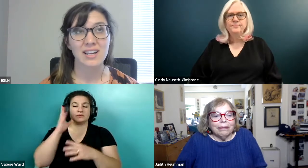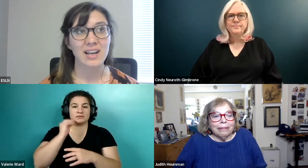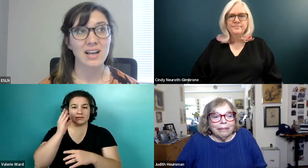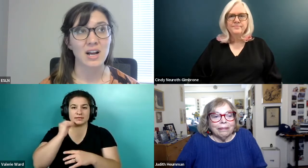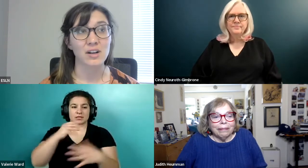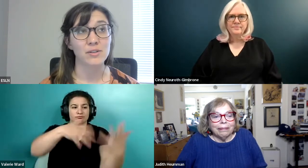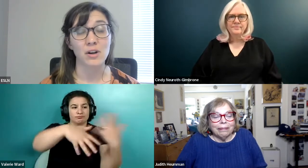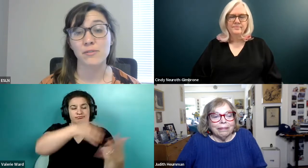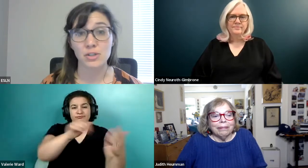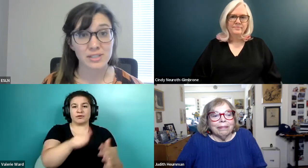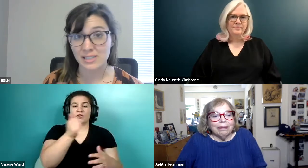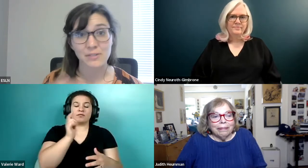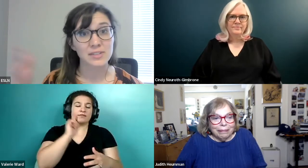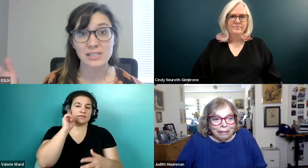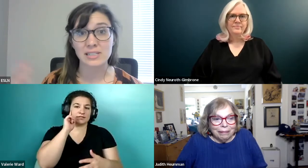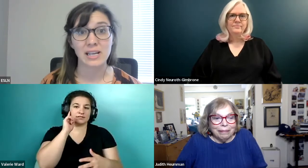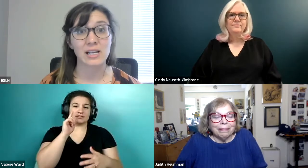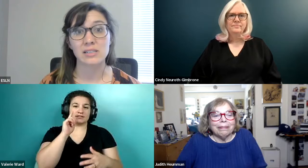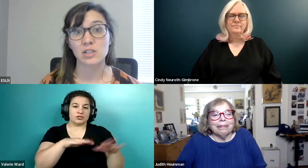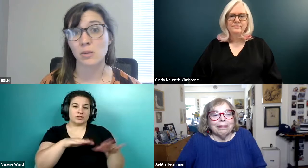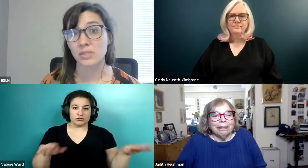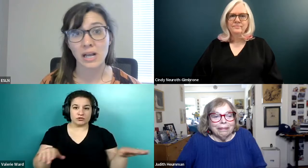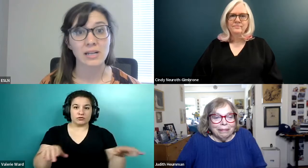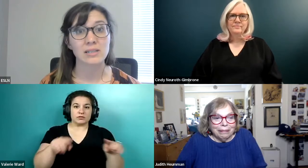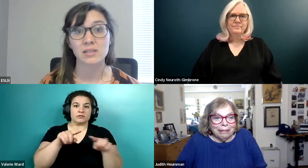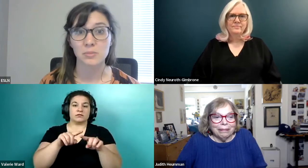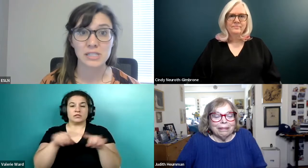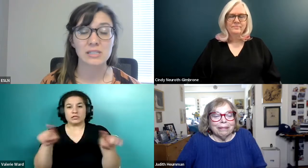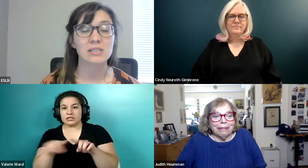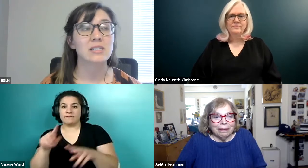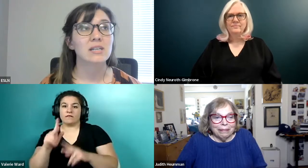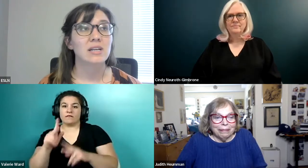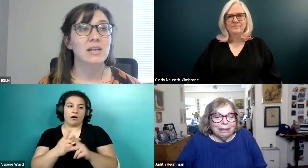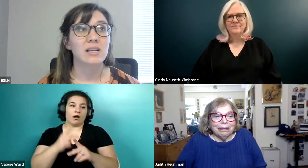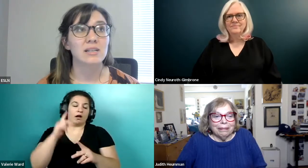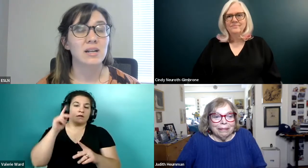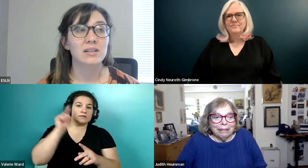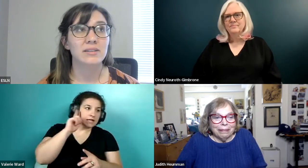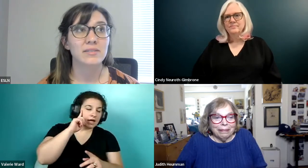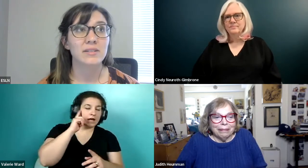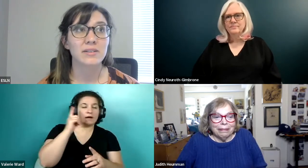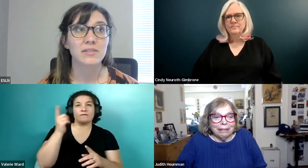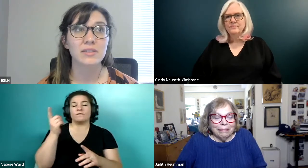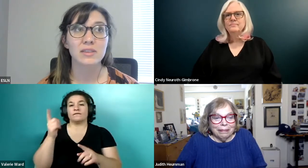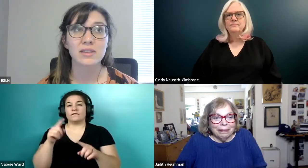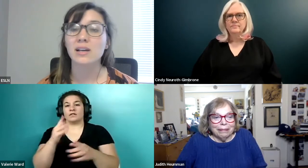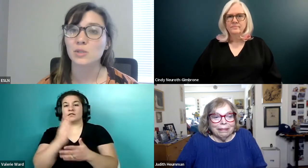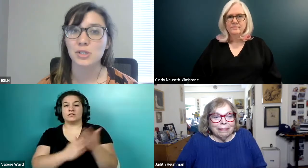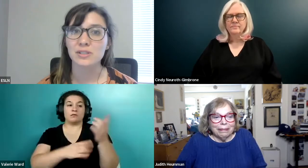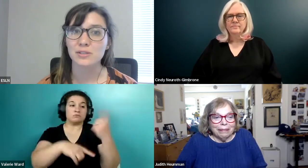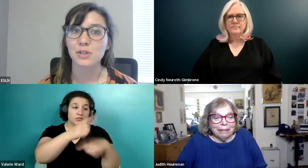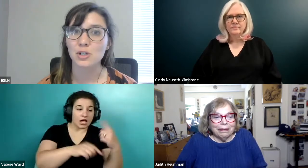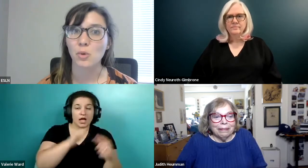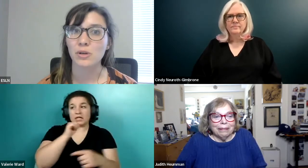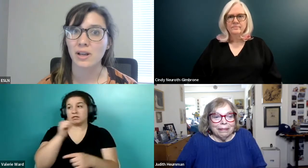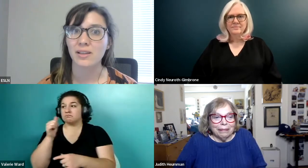children of varying deafness, and some signed, some didn't. And that